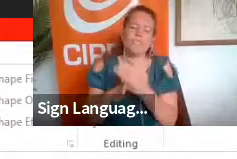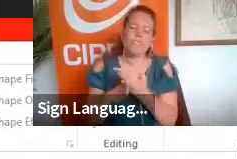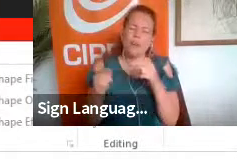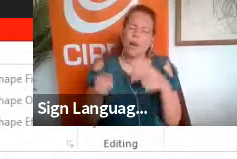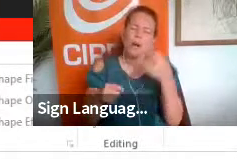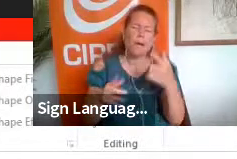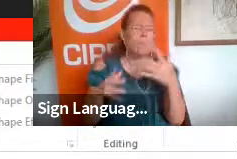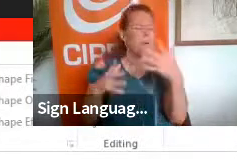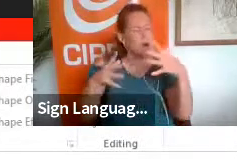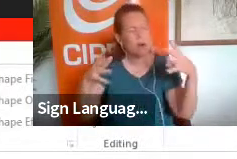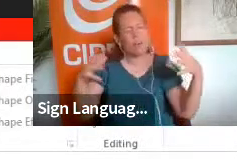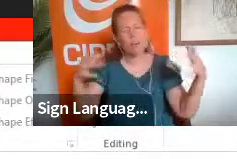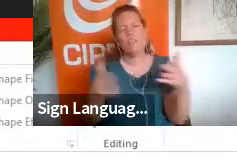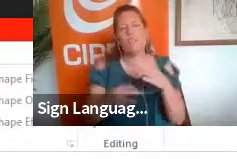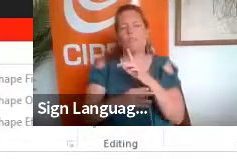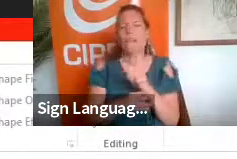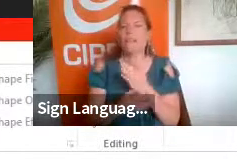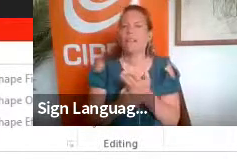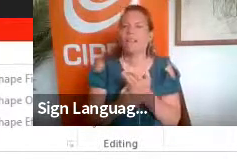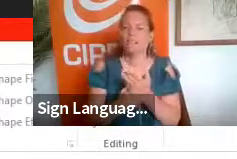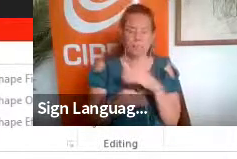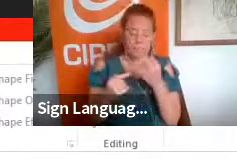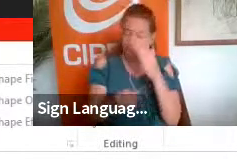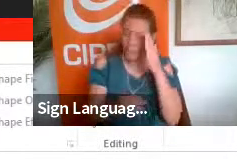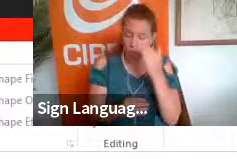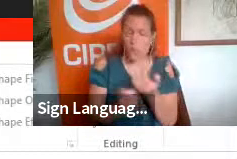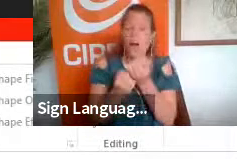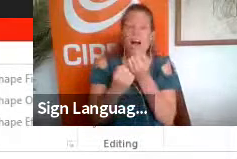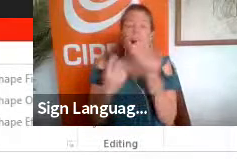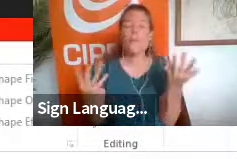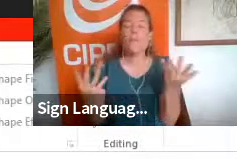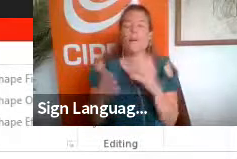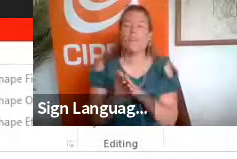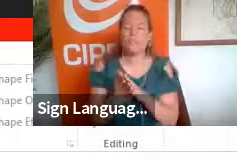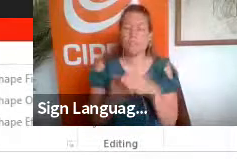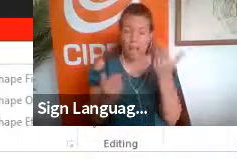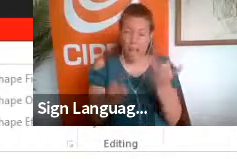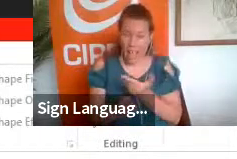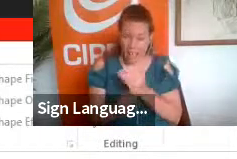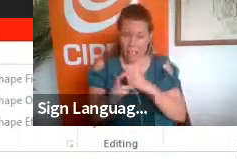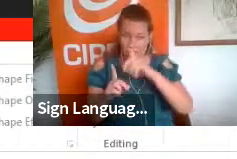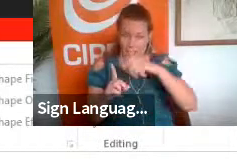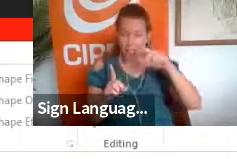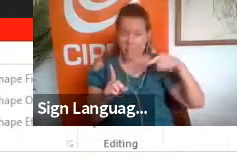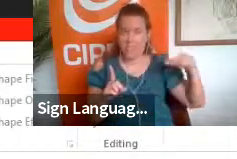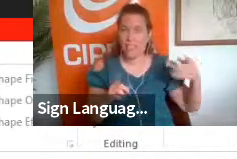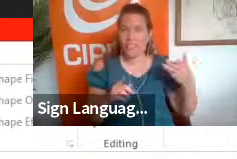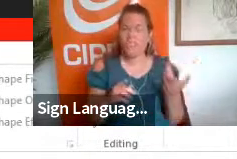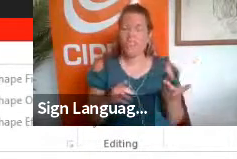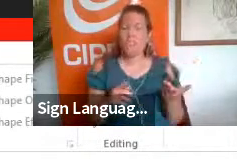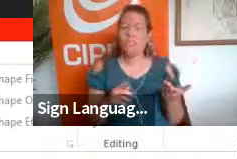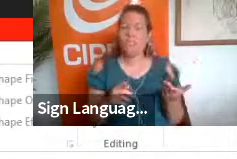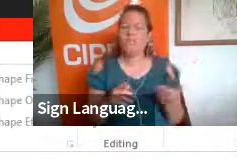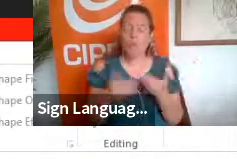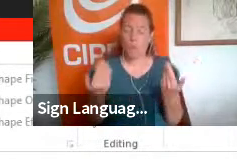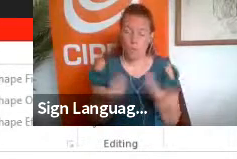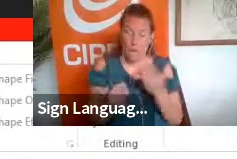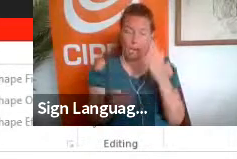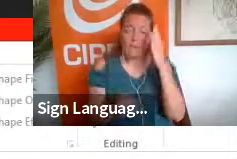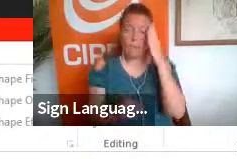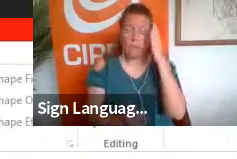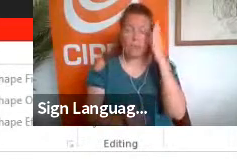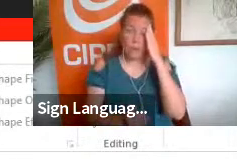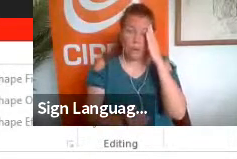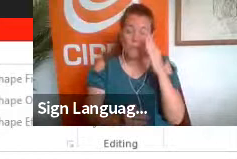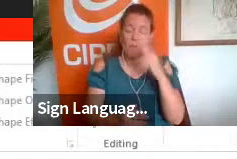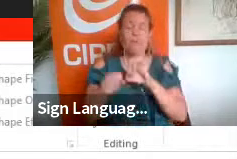increase, but to what extent do we even have statistics? To what extent do we even know what sort of violations